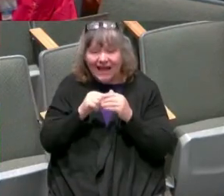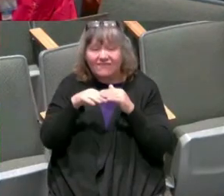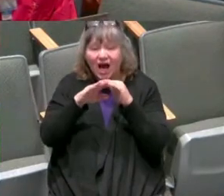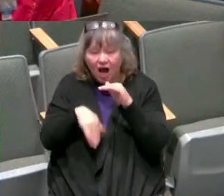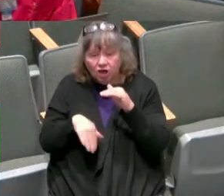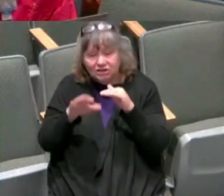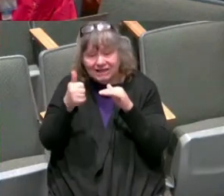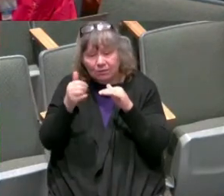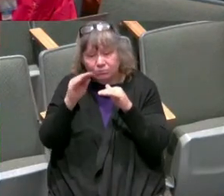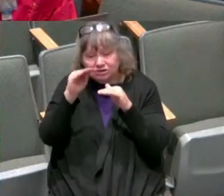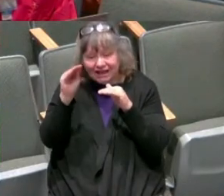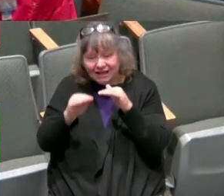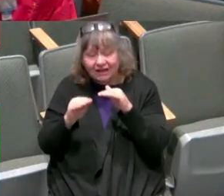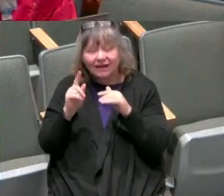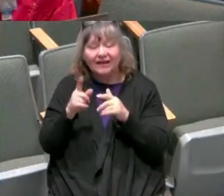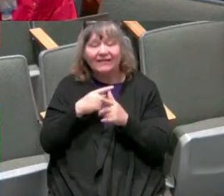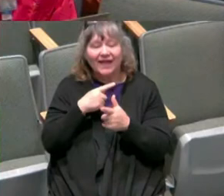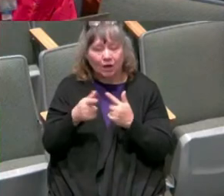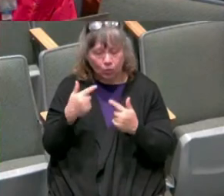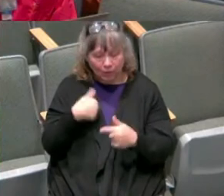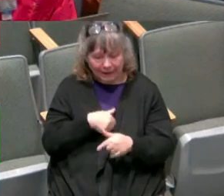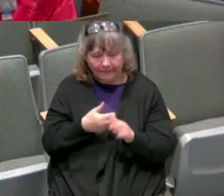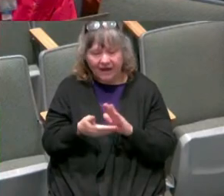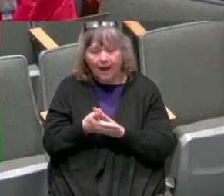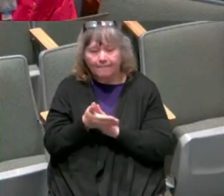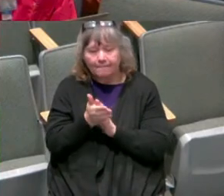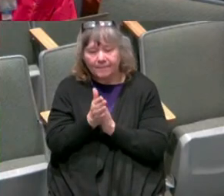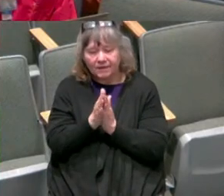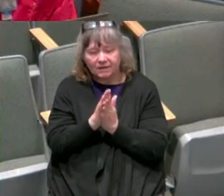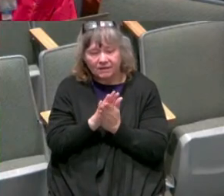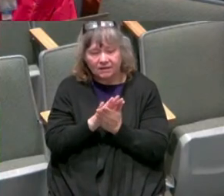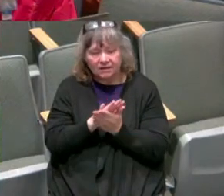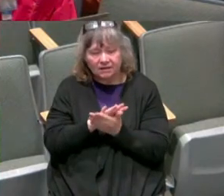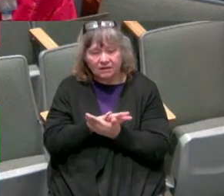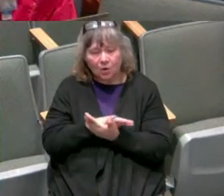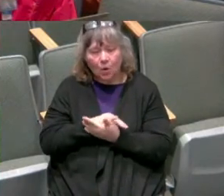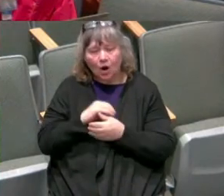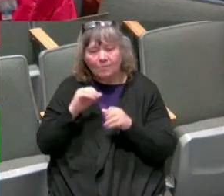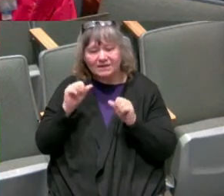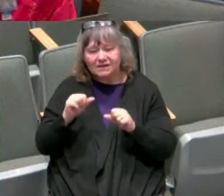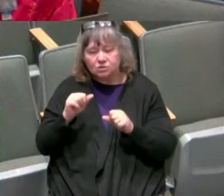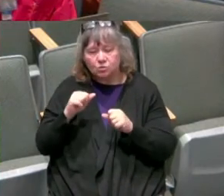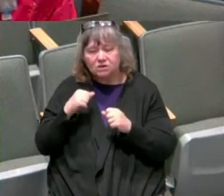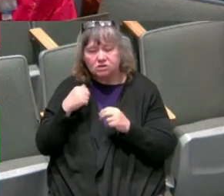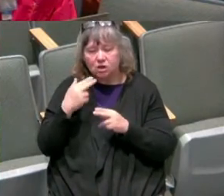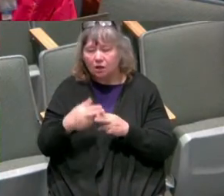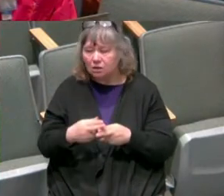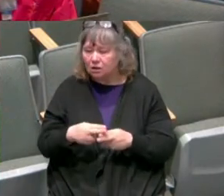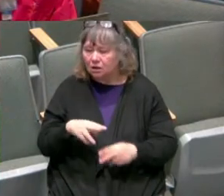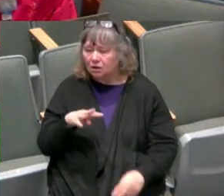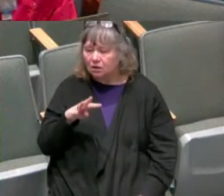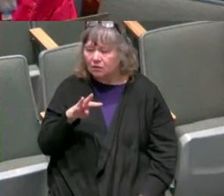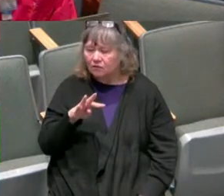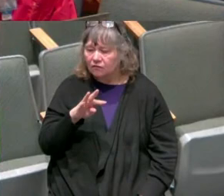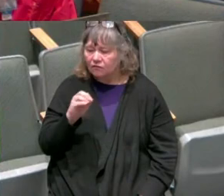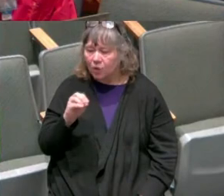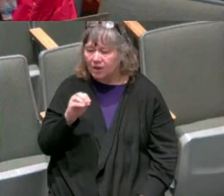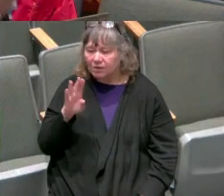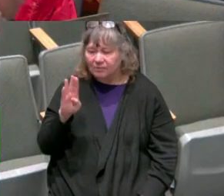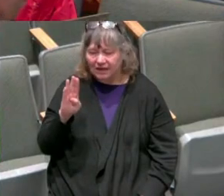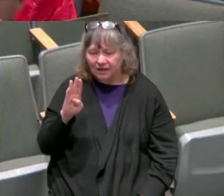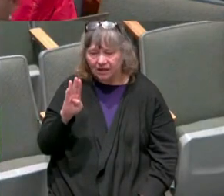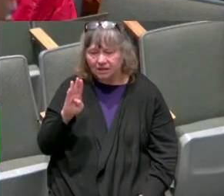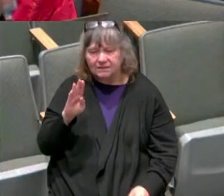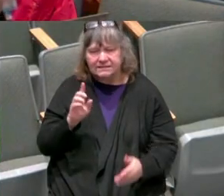below that 10 threshold then we become uh then we have some potential for what's called a 40b development an unfriendly 40b